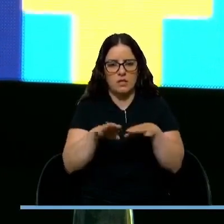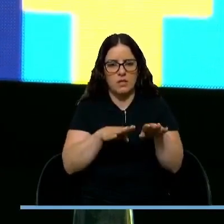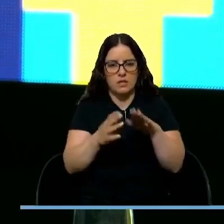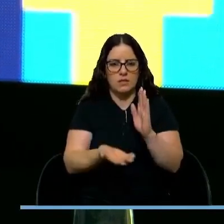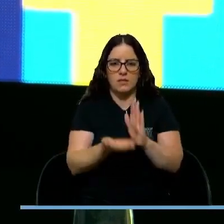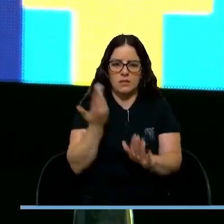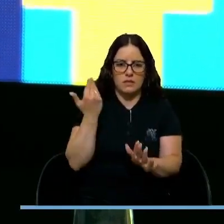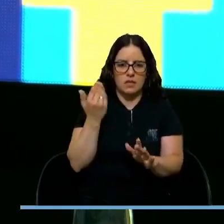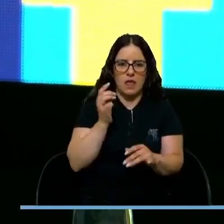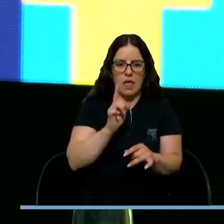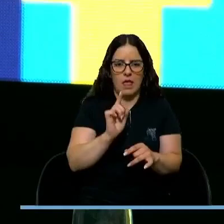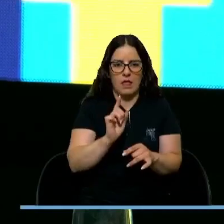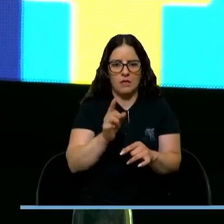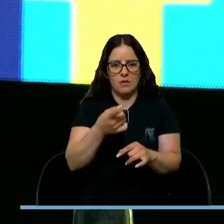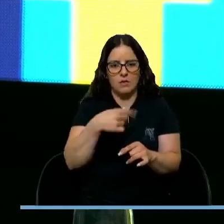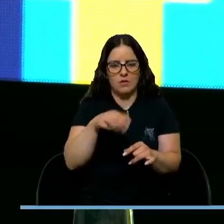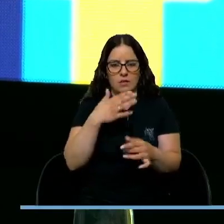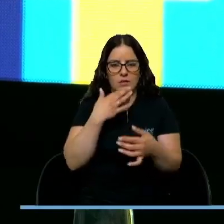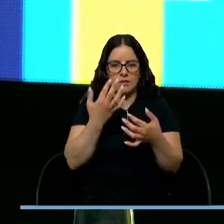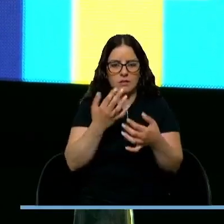is why we believe 5G is key.